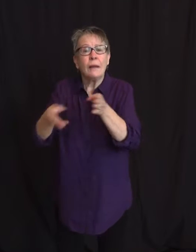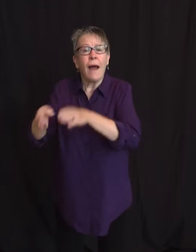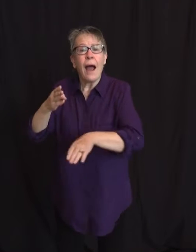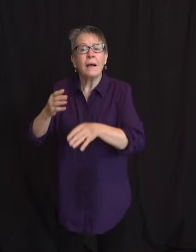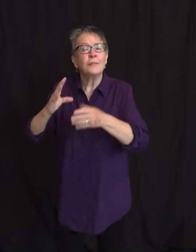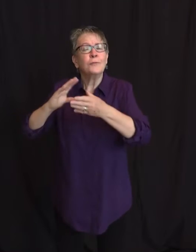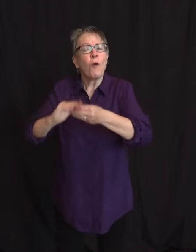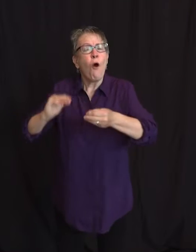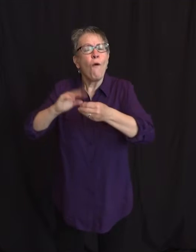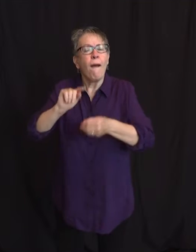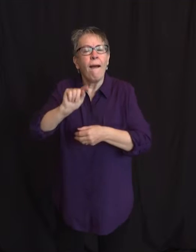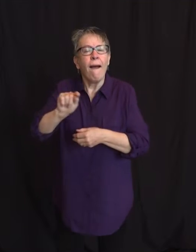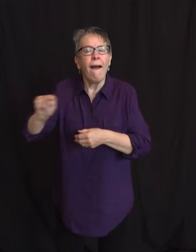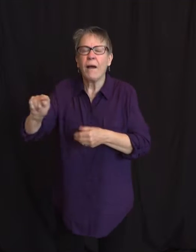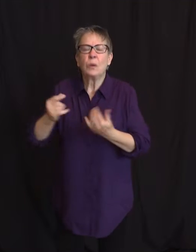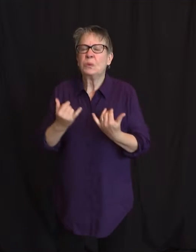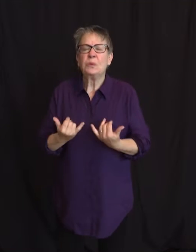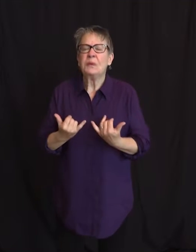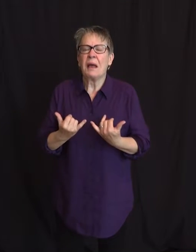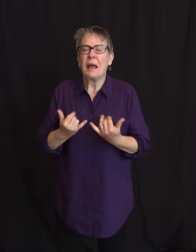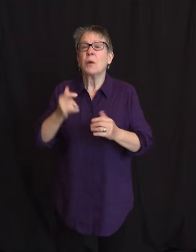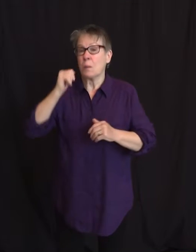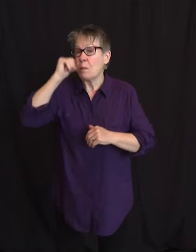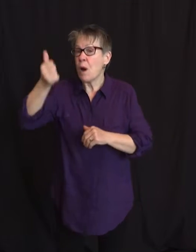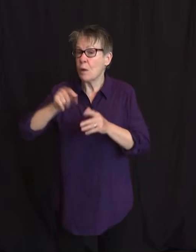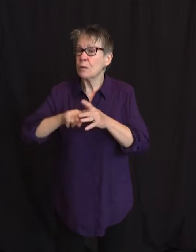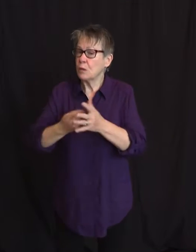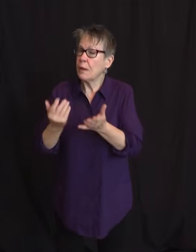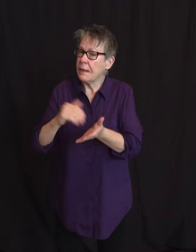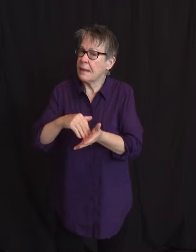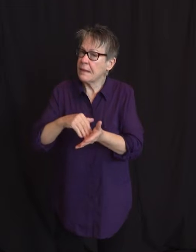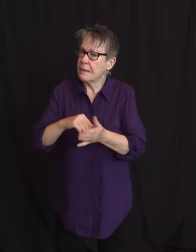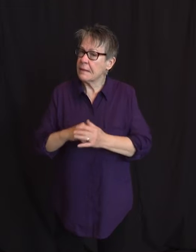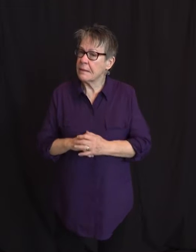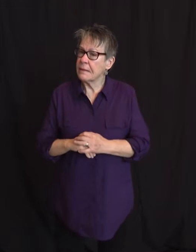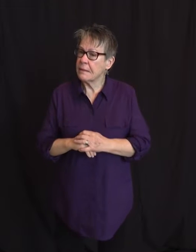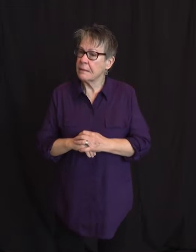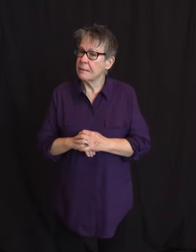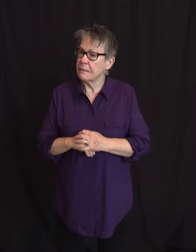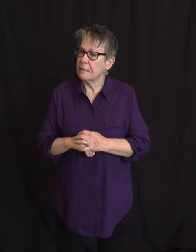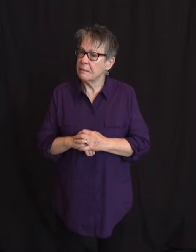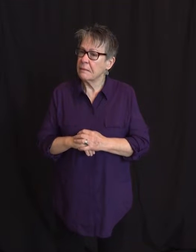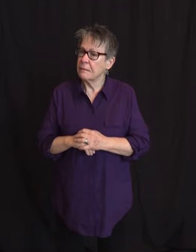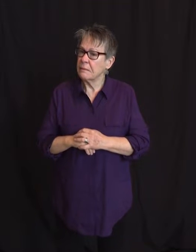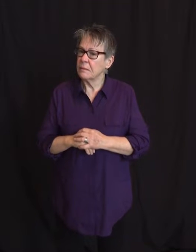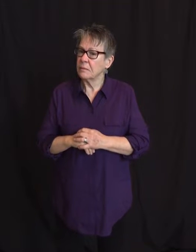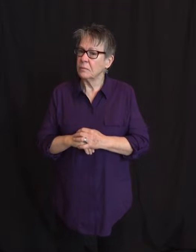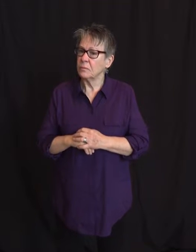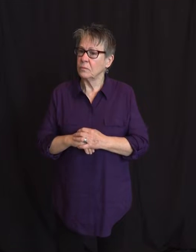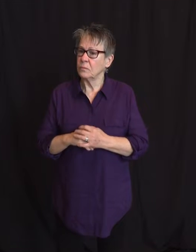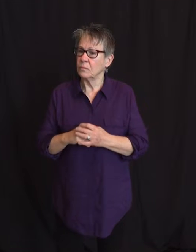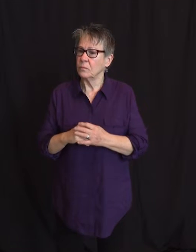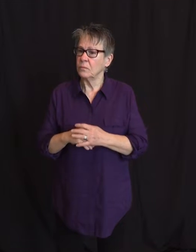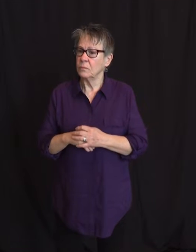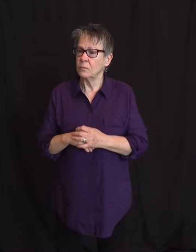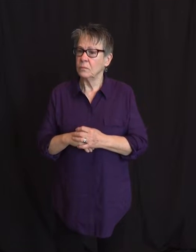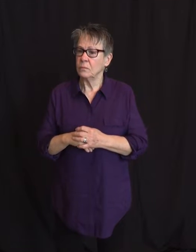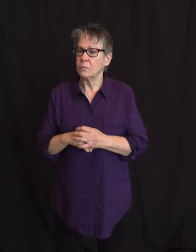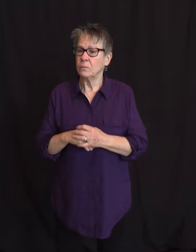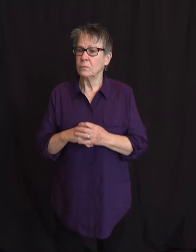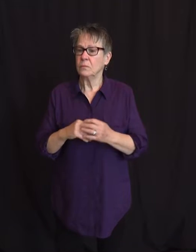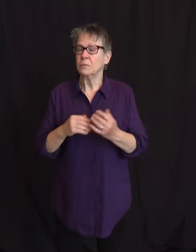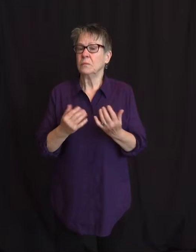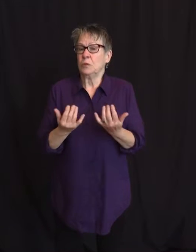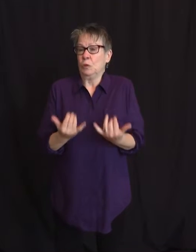bit short, and forgive us for that. Because of the work of our New Jersey family, we can announce today